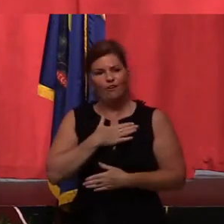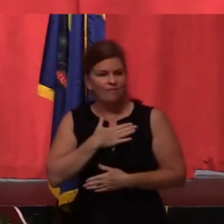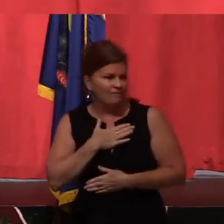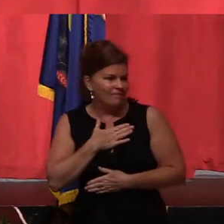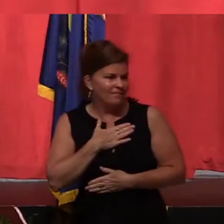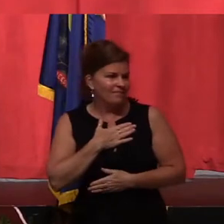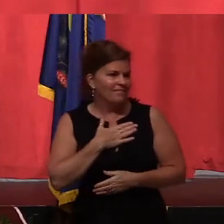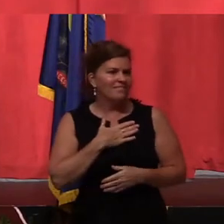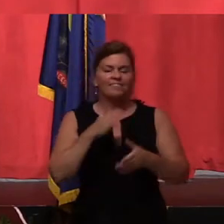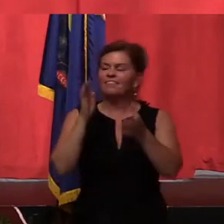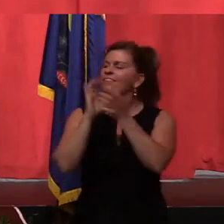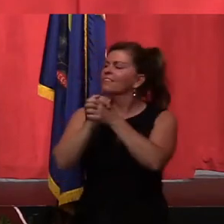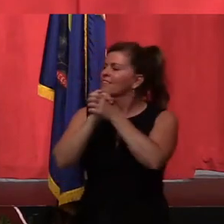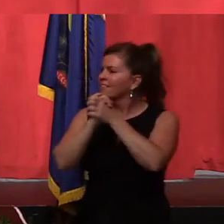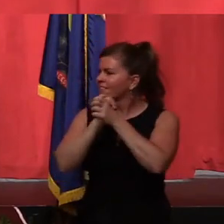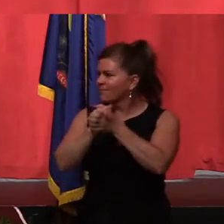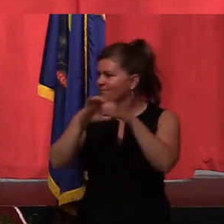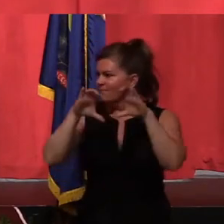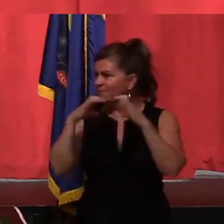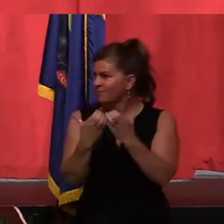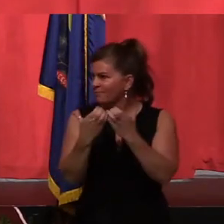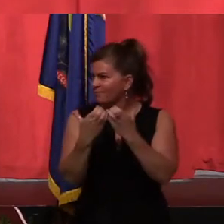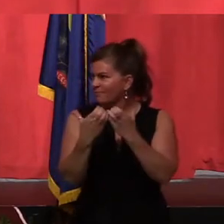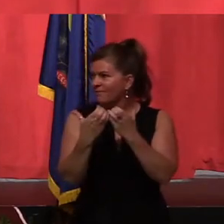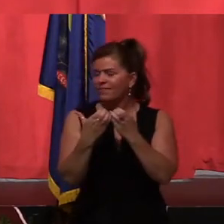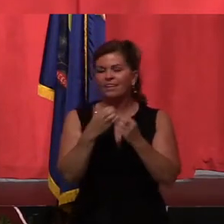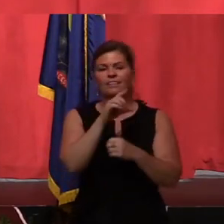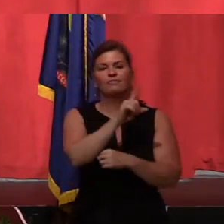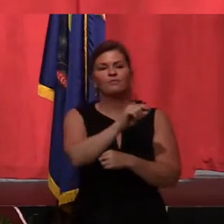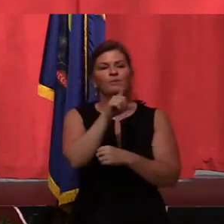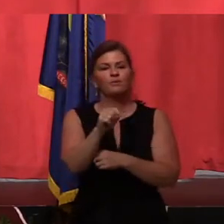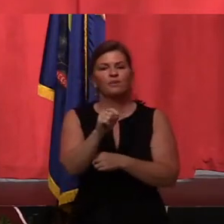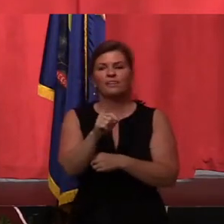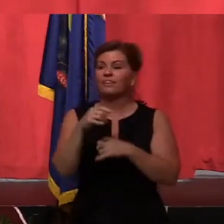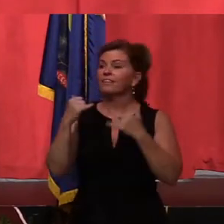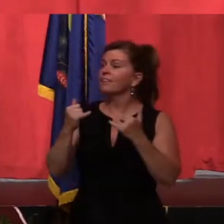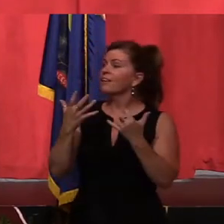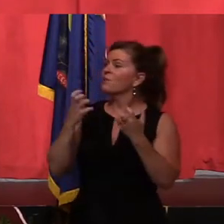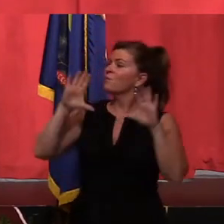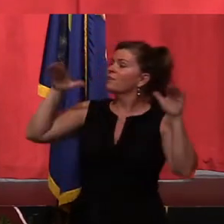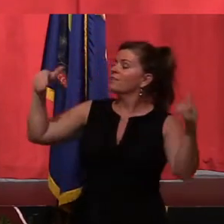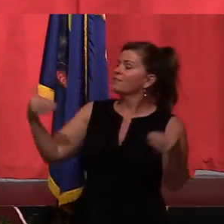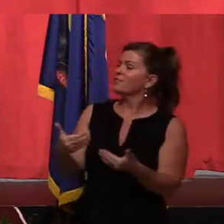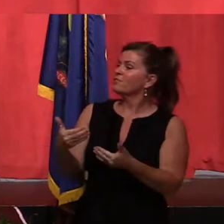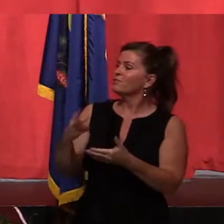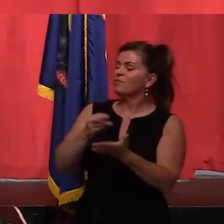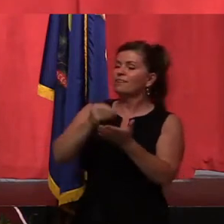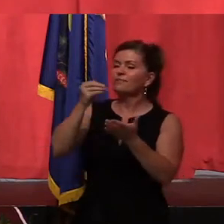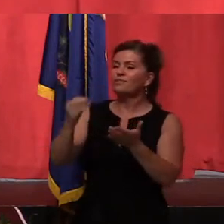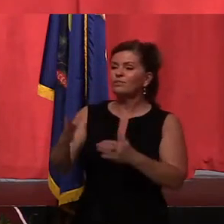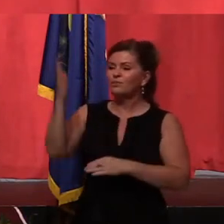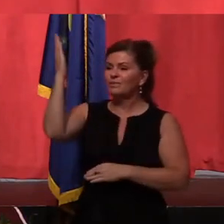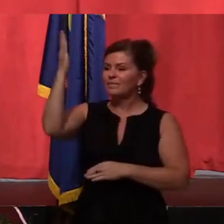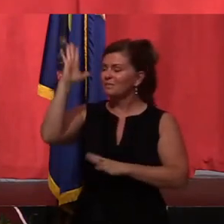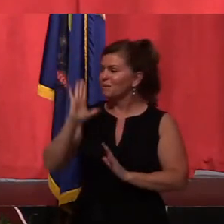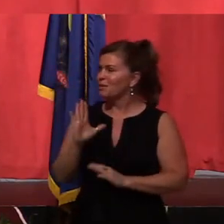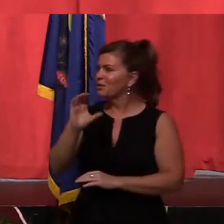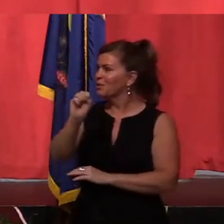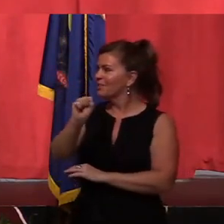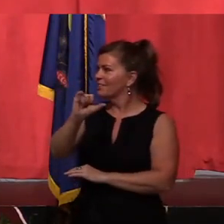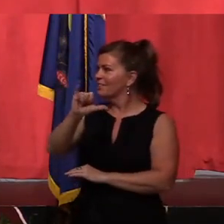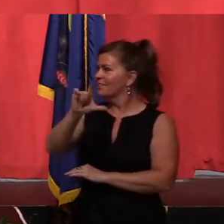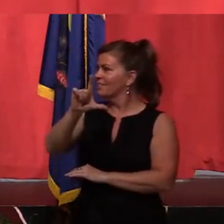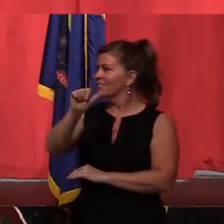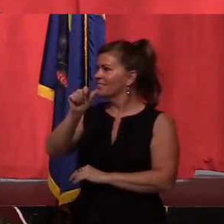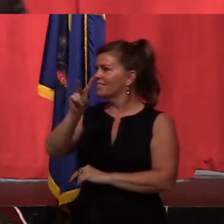Congratulations to the graduating class of 2020. Now I would like to introduce our student speaker for tonight, Sylvan Williams.